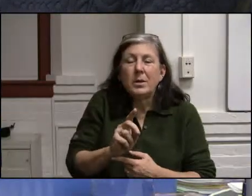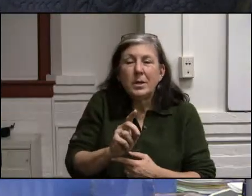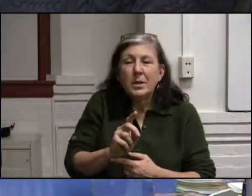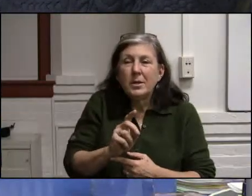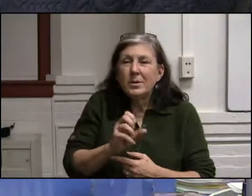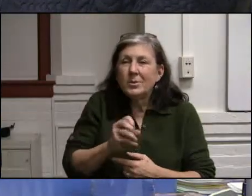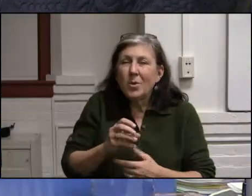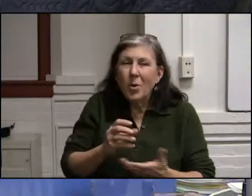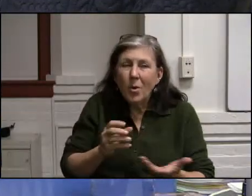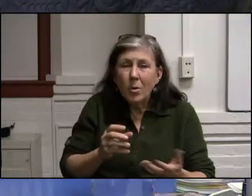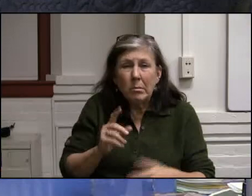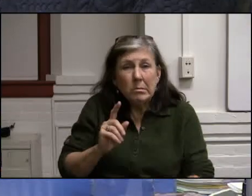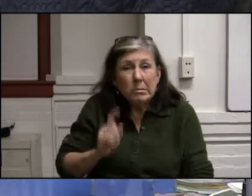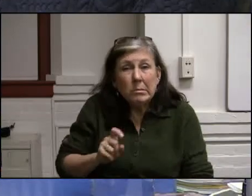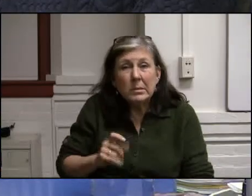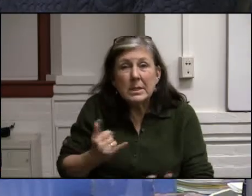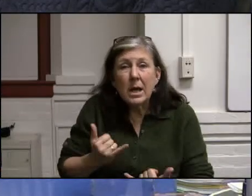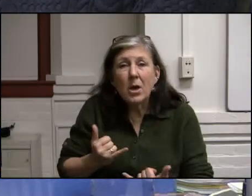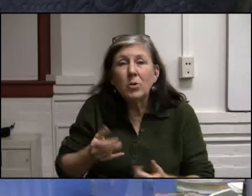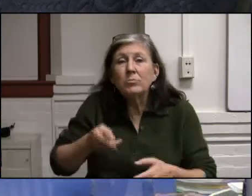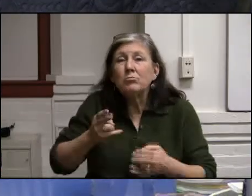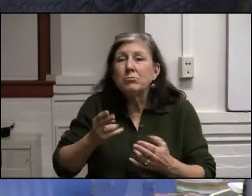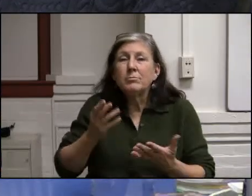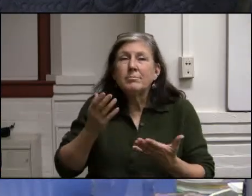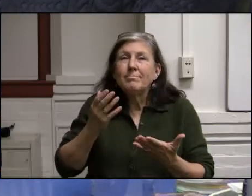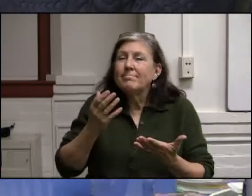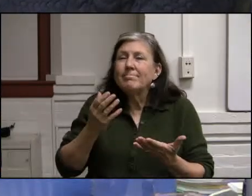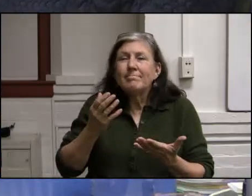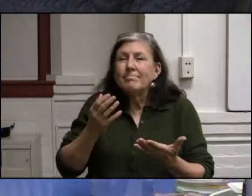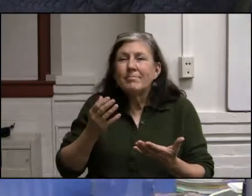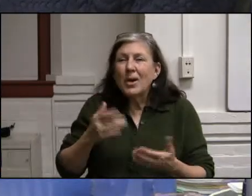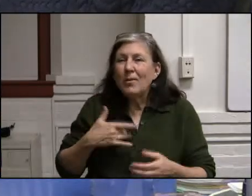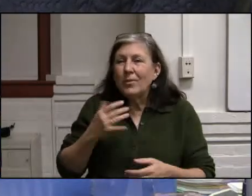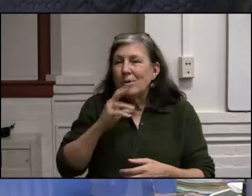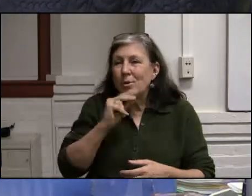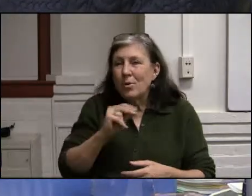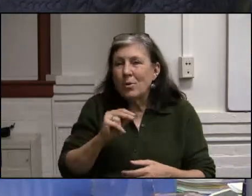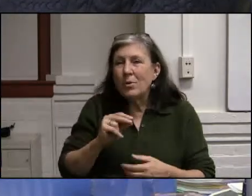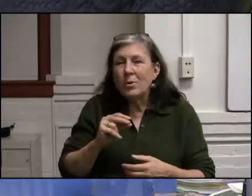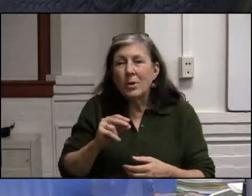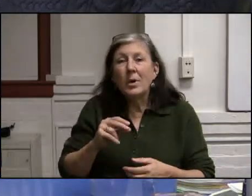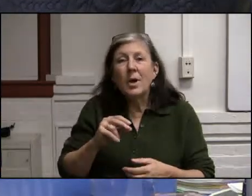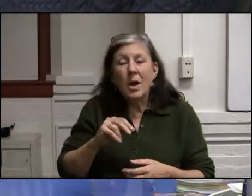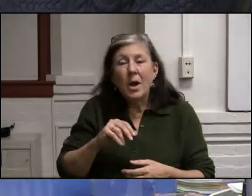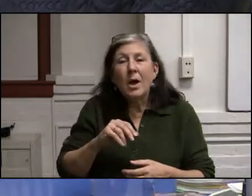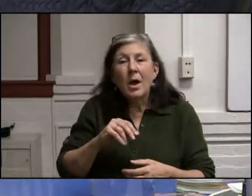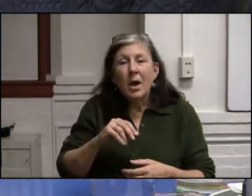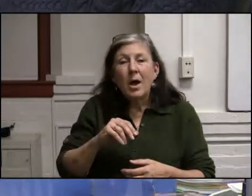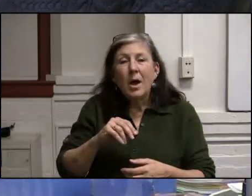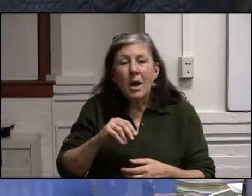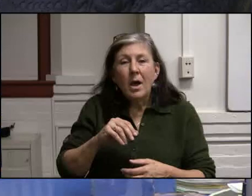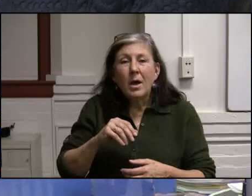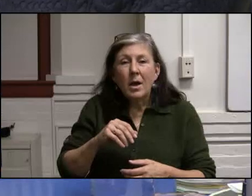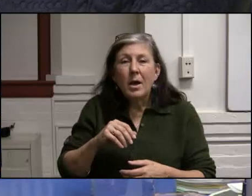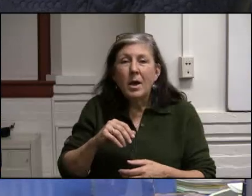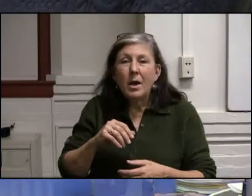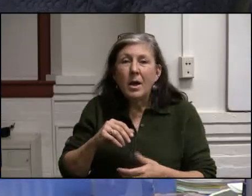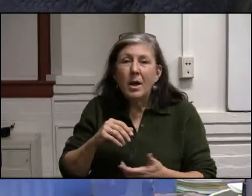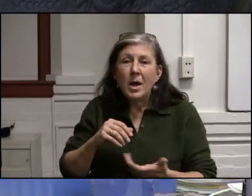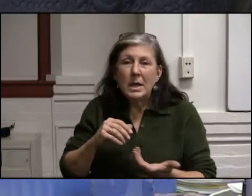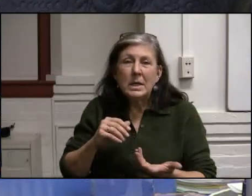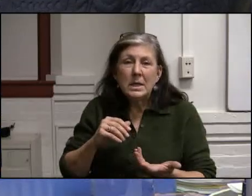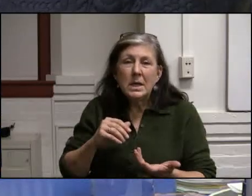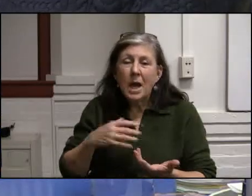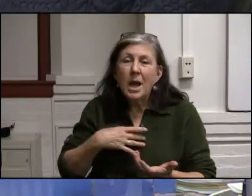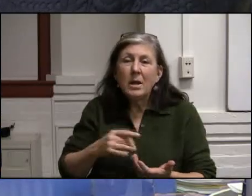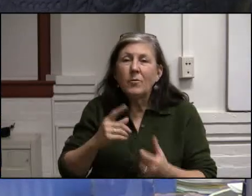the moment. I'd love to see evidence that the lack of cohesive municipal broadband is slowing us